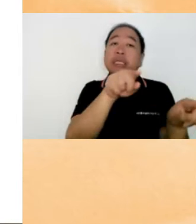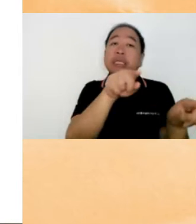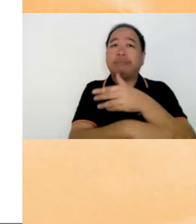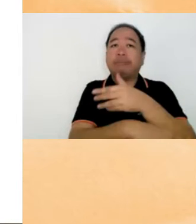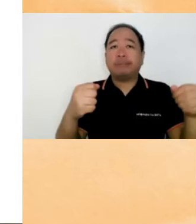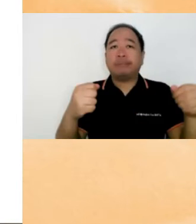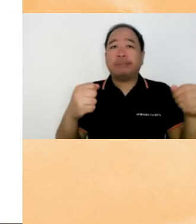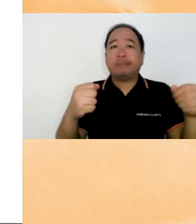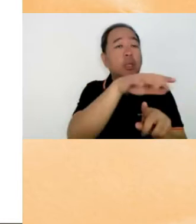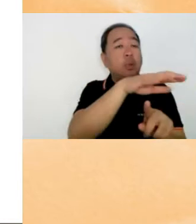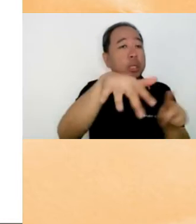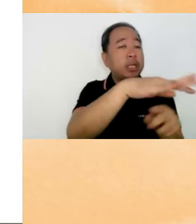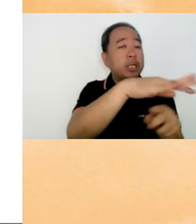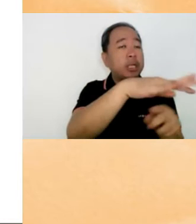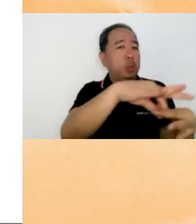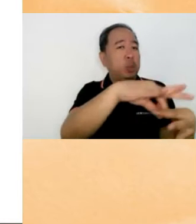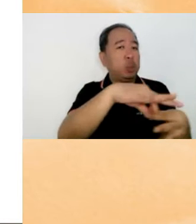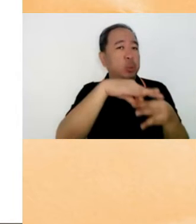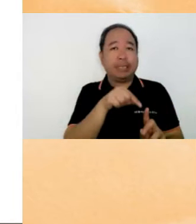their temperament shows.